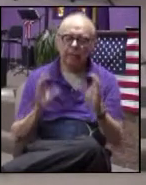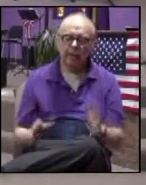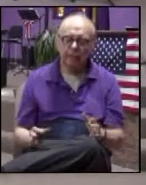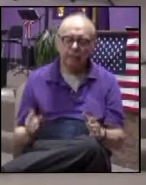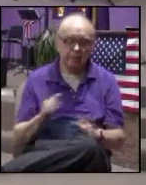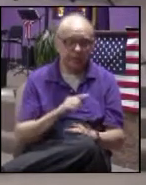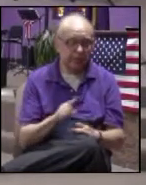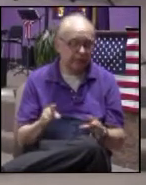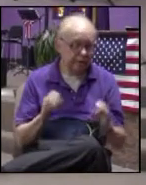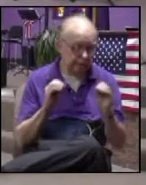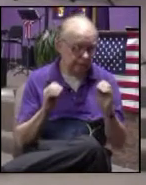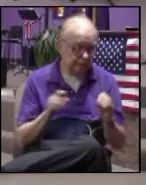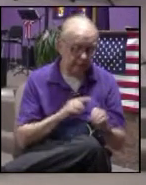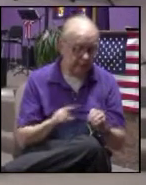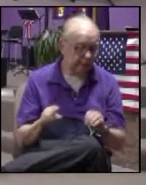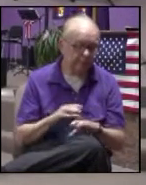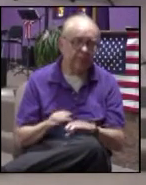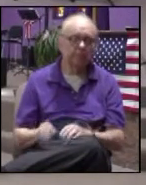do.